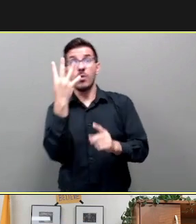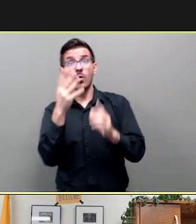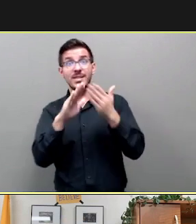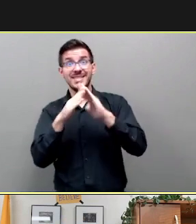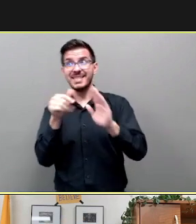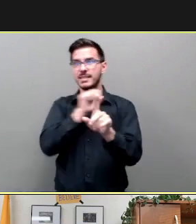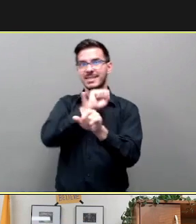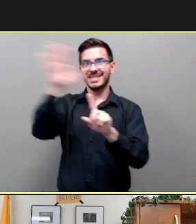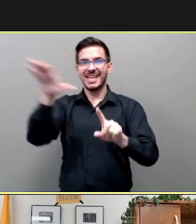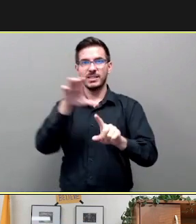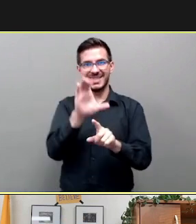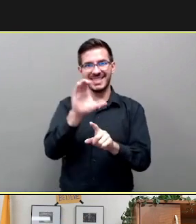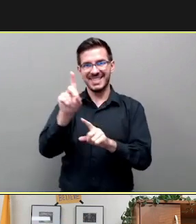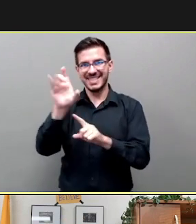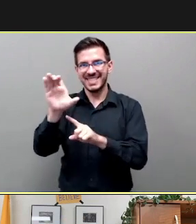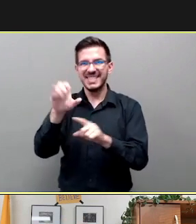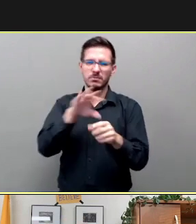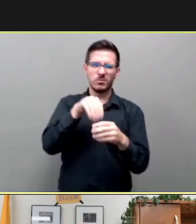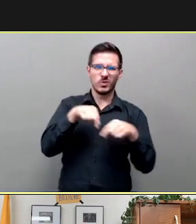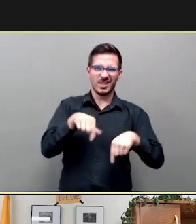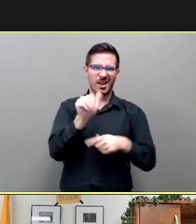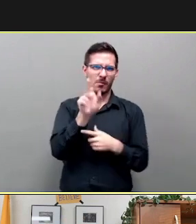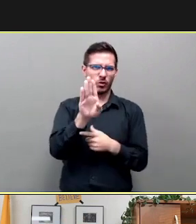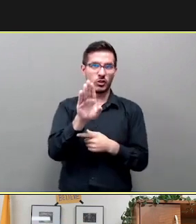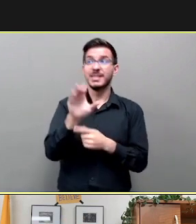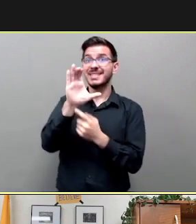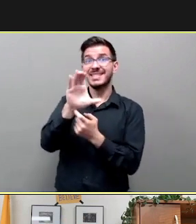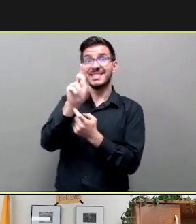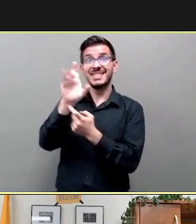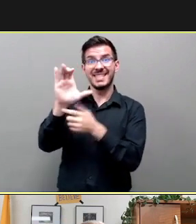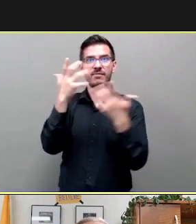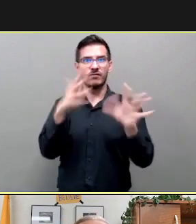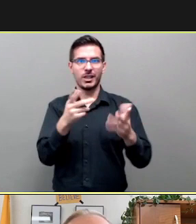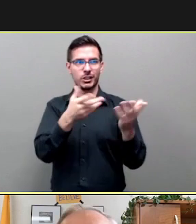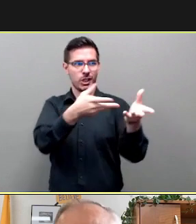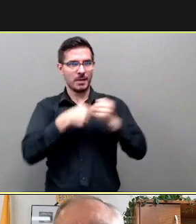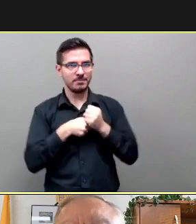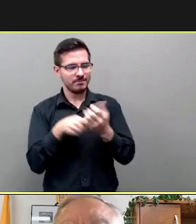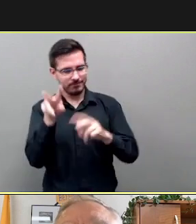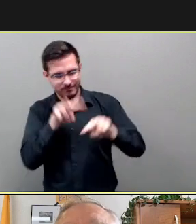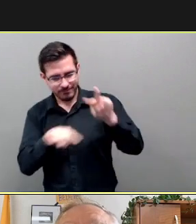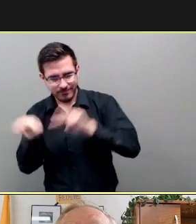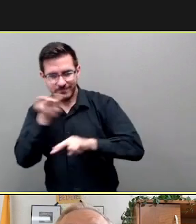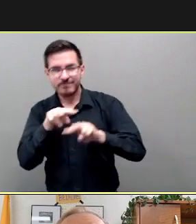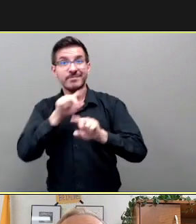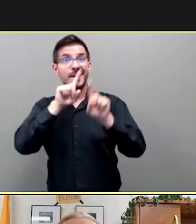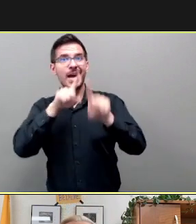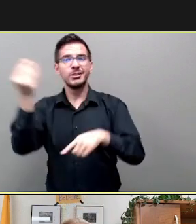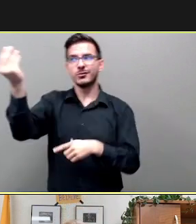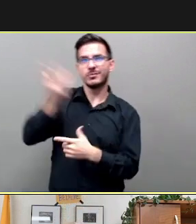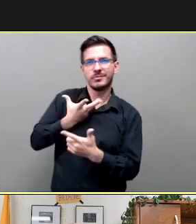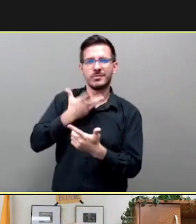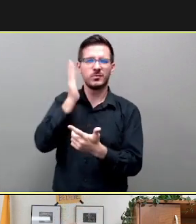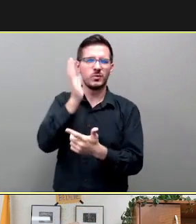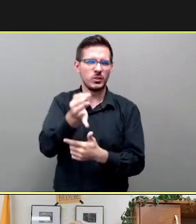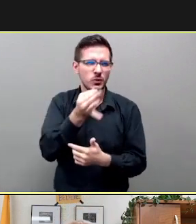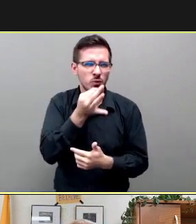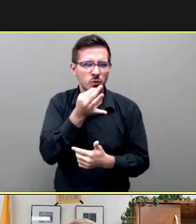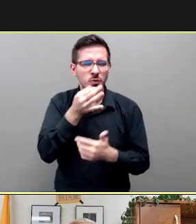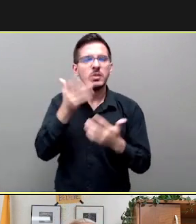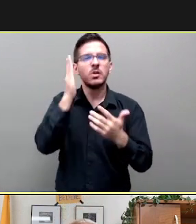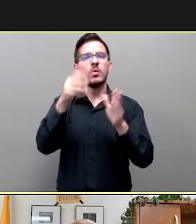going to be getting the data back from the CDC soon. So they'll be able to provide an even broader